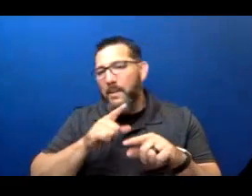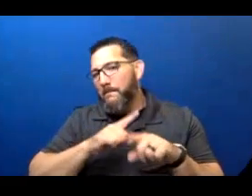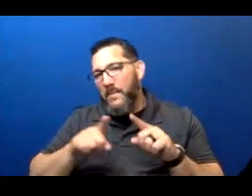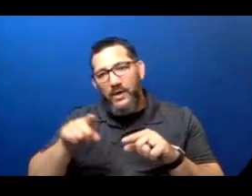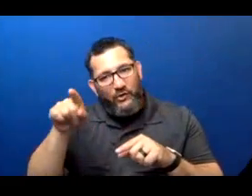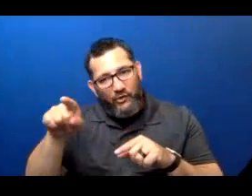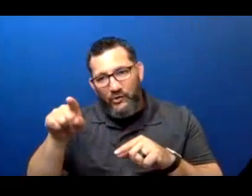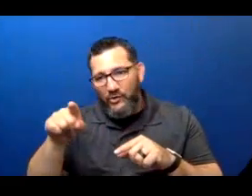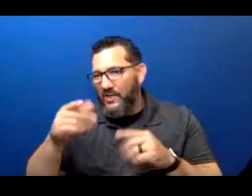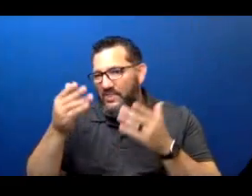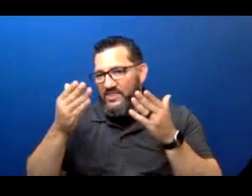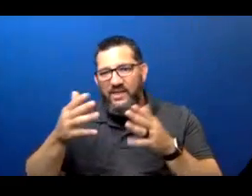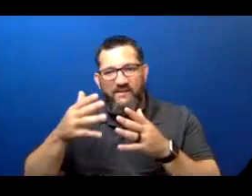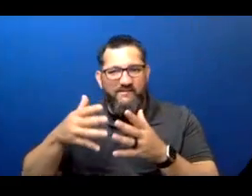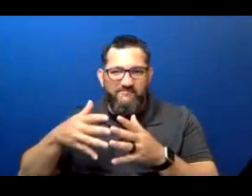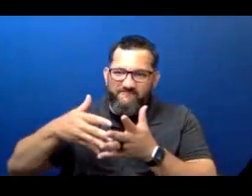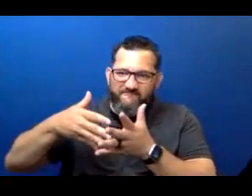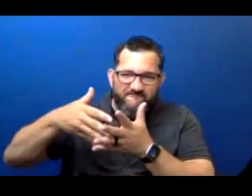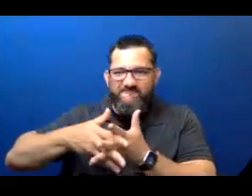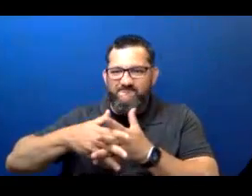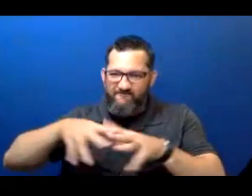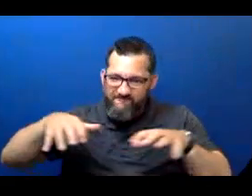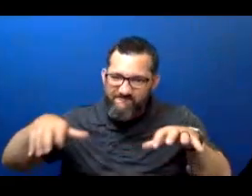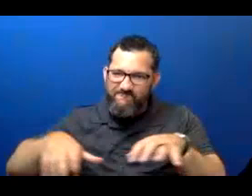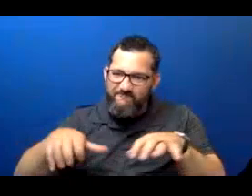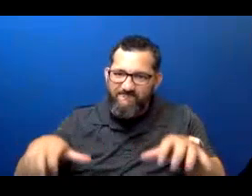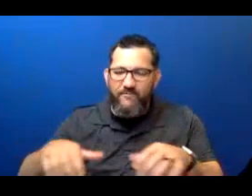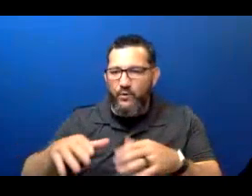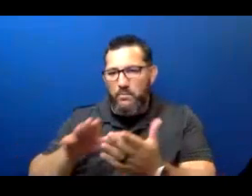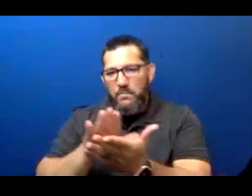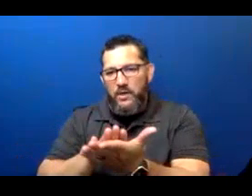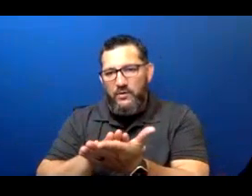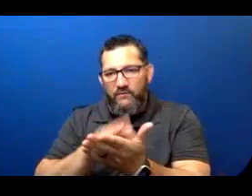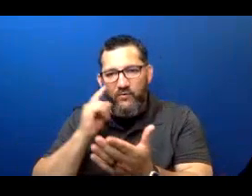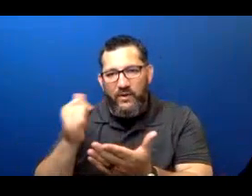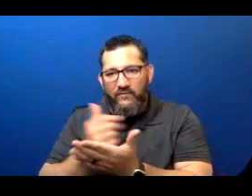on the ground floor. And so we applaud you for everything